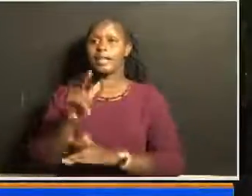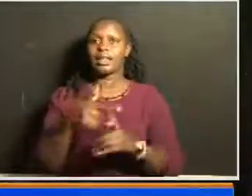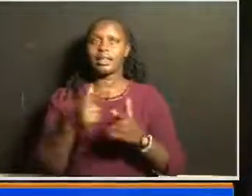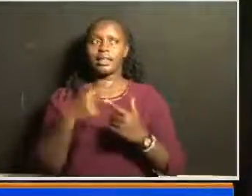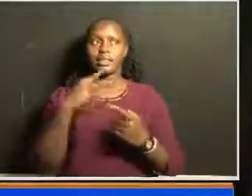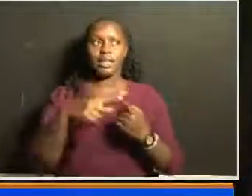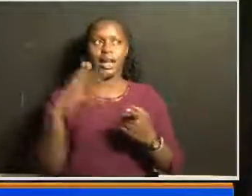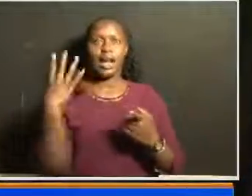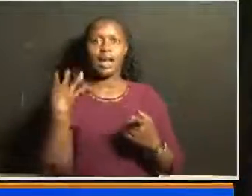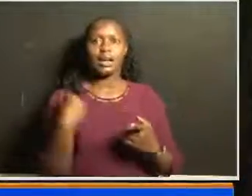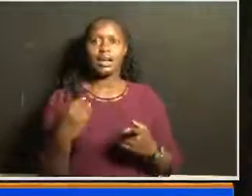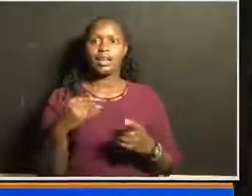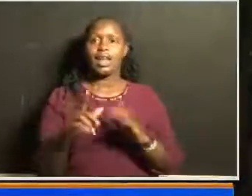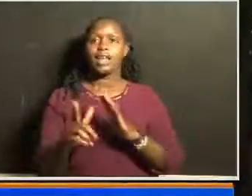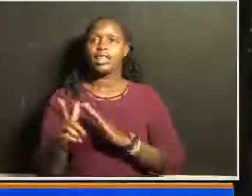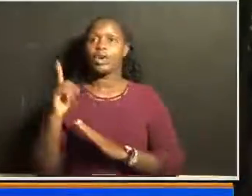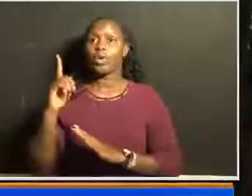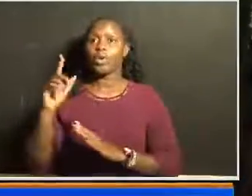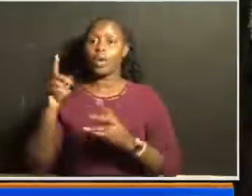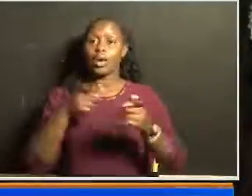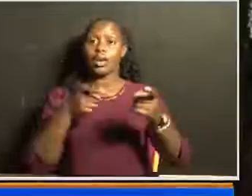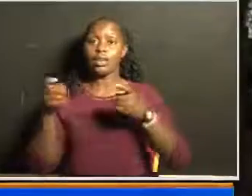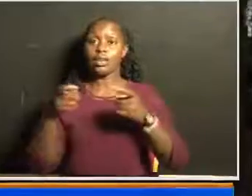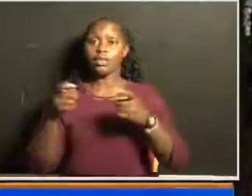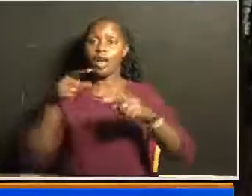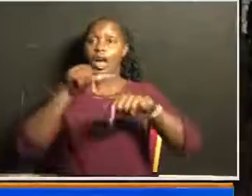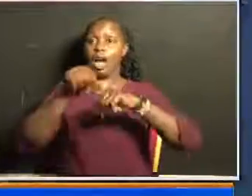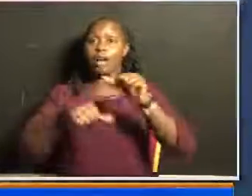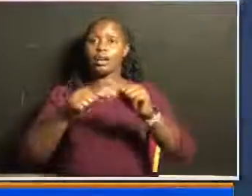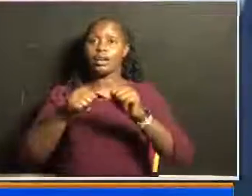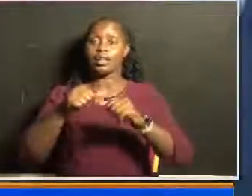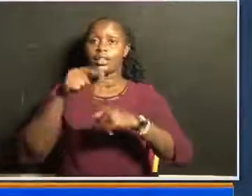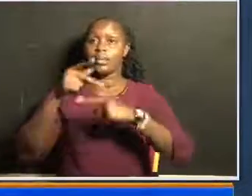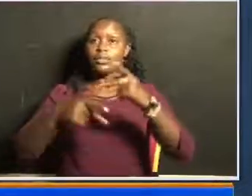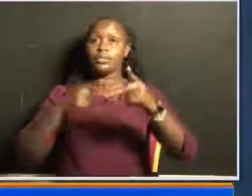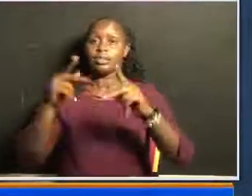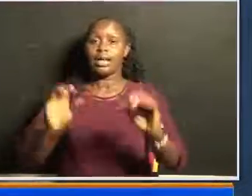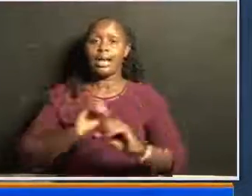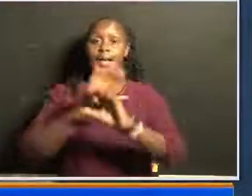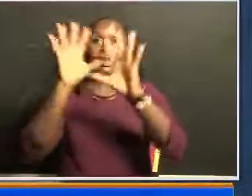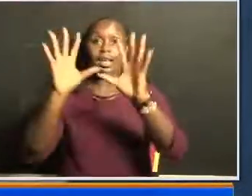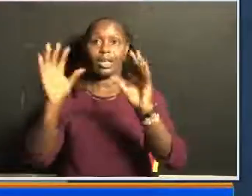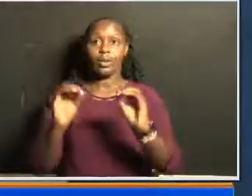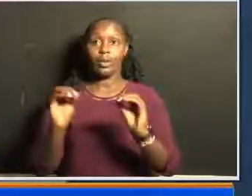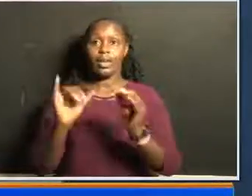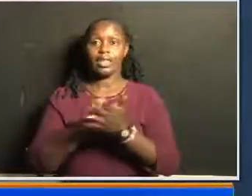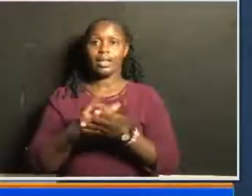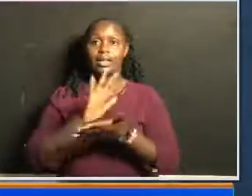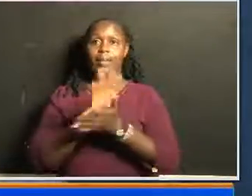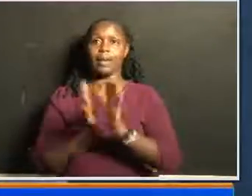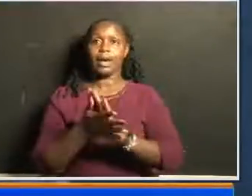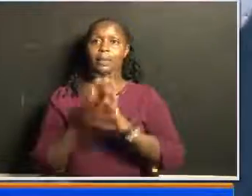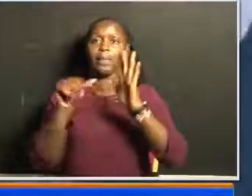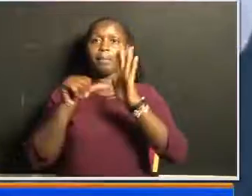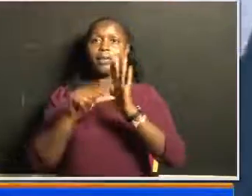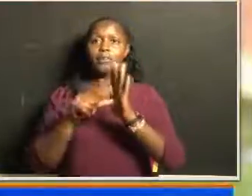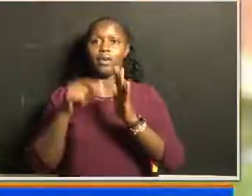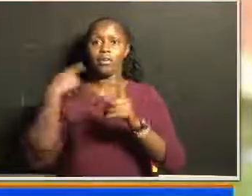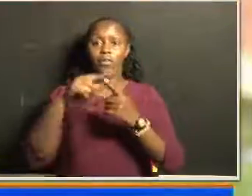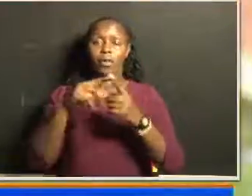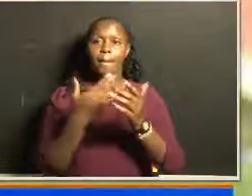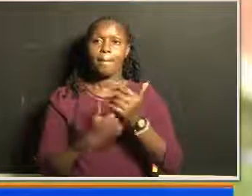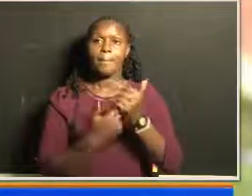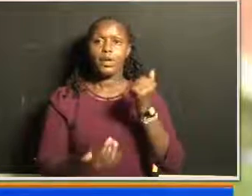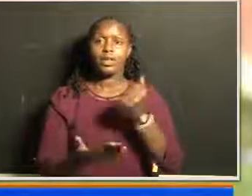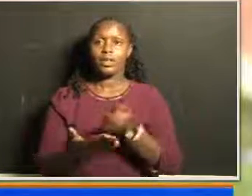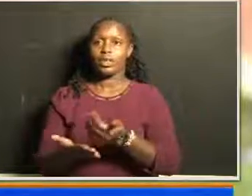the laws and regulations regarding the procedures aren't very clear, and that can be a problem for both donors and surrogates. The